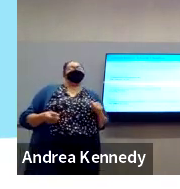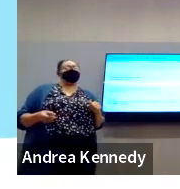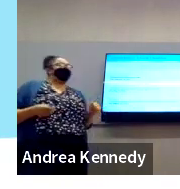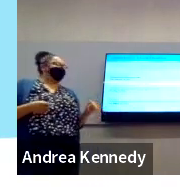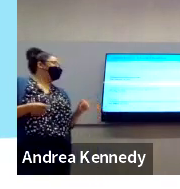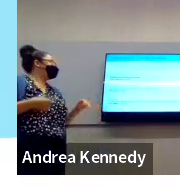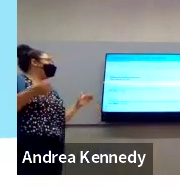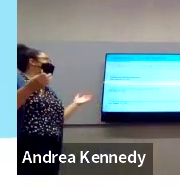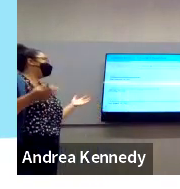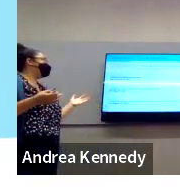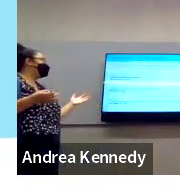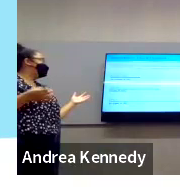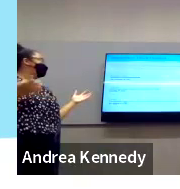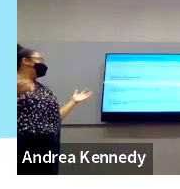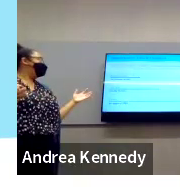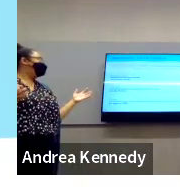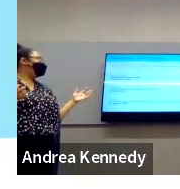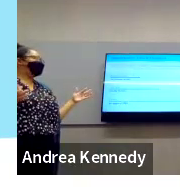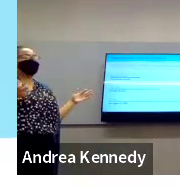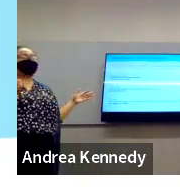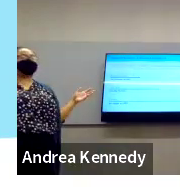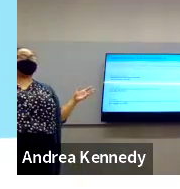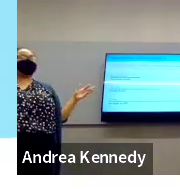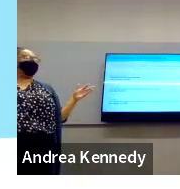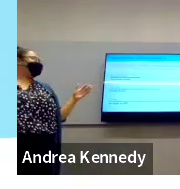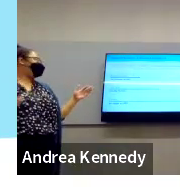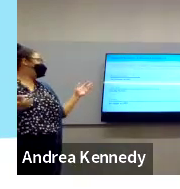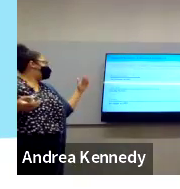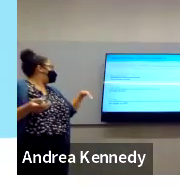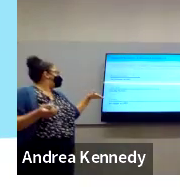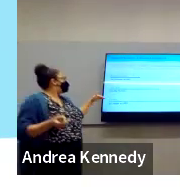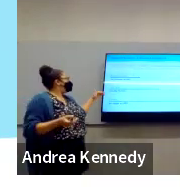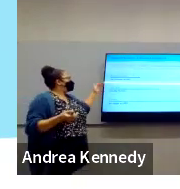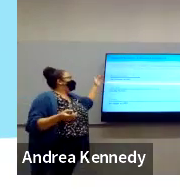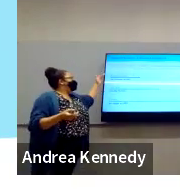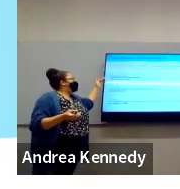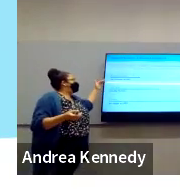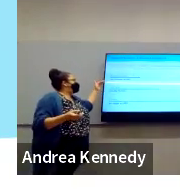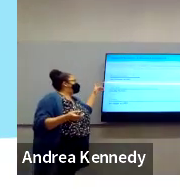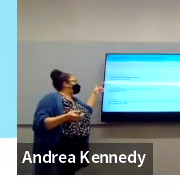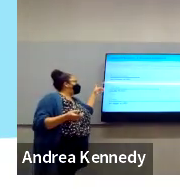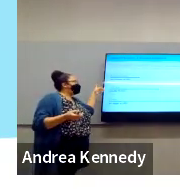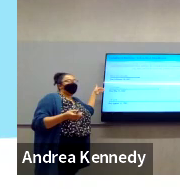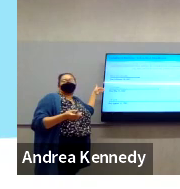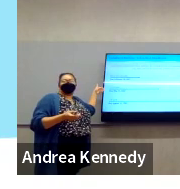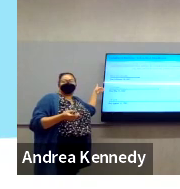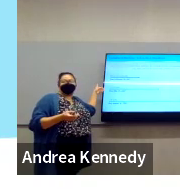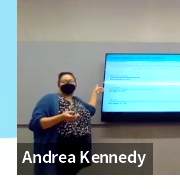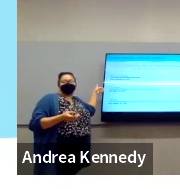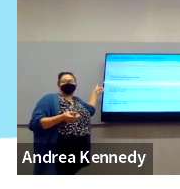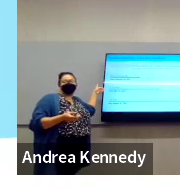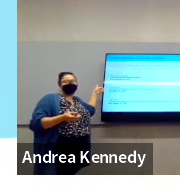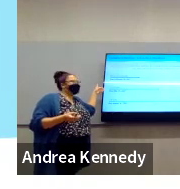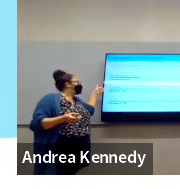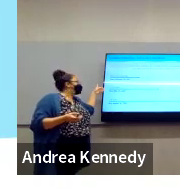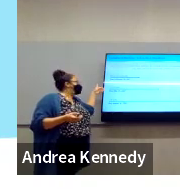they need to submit the petition for review during that time. So I think, like you might be in this